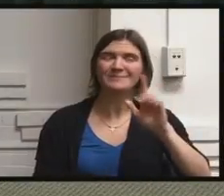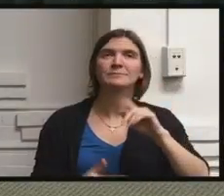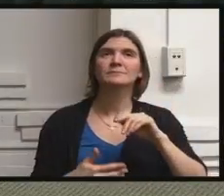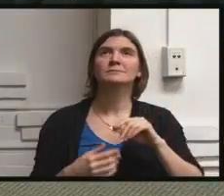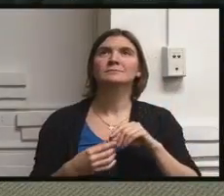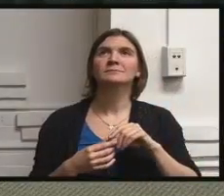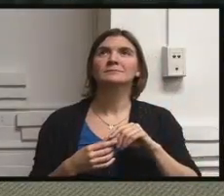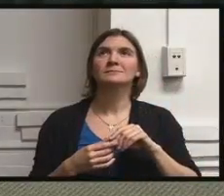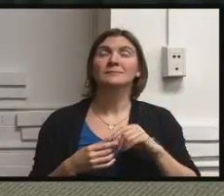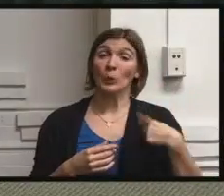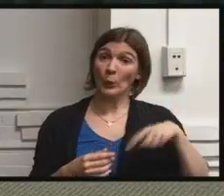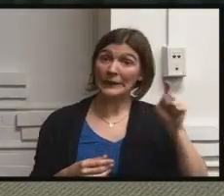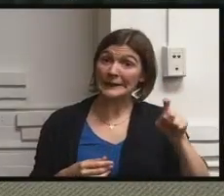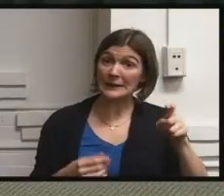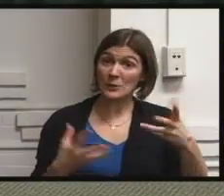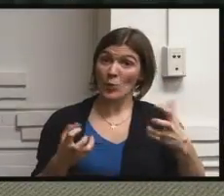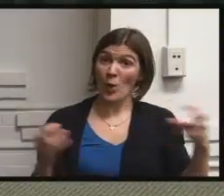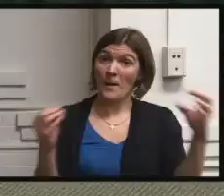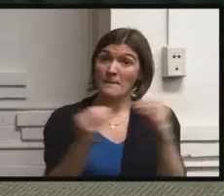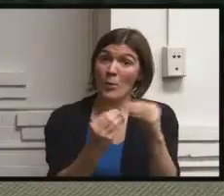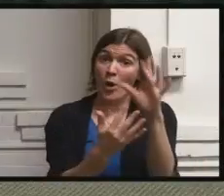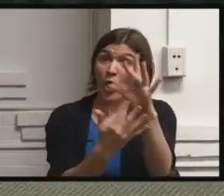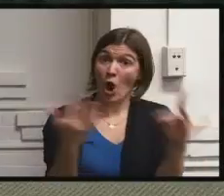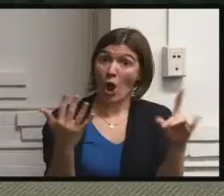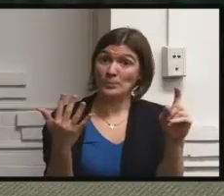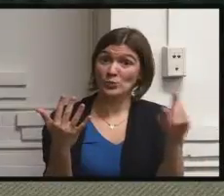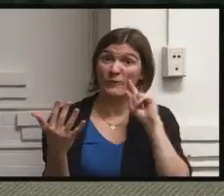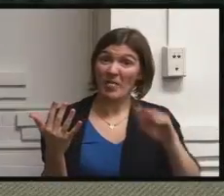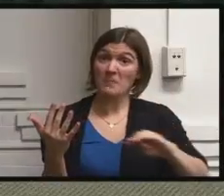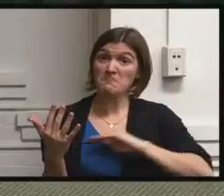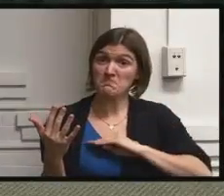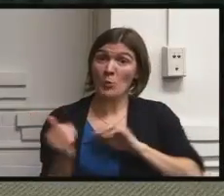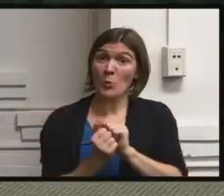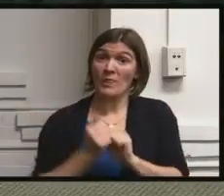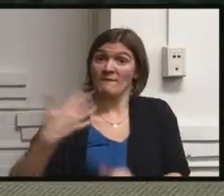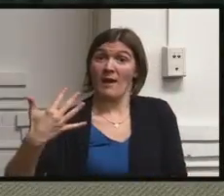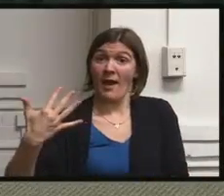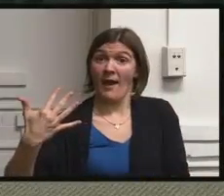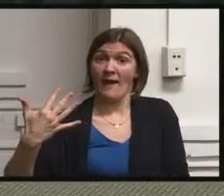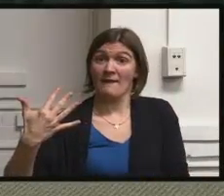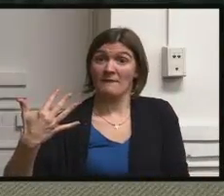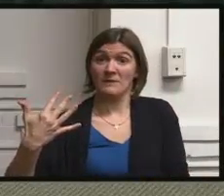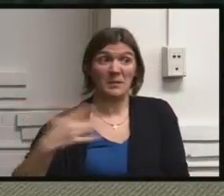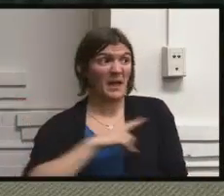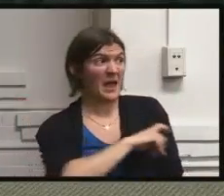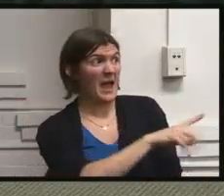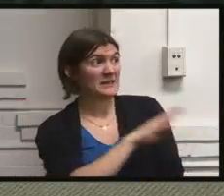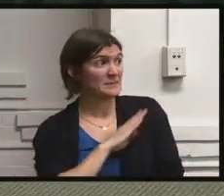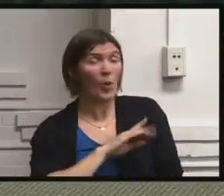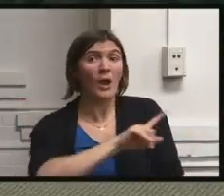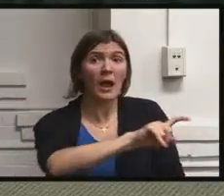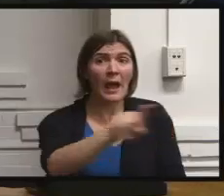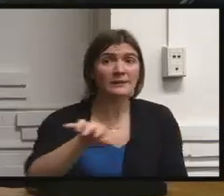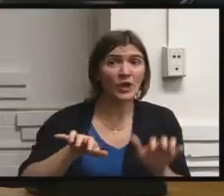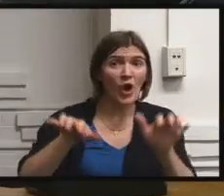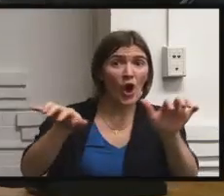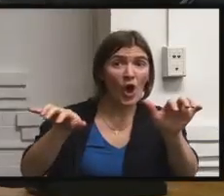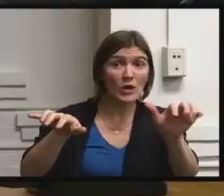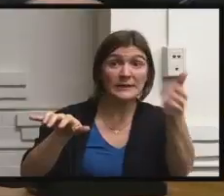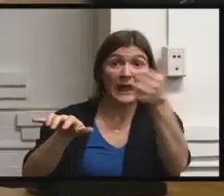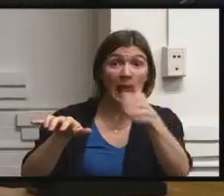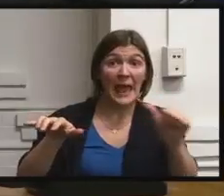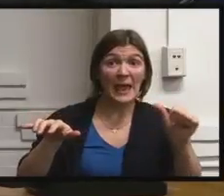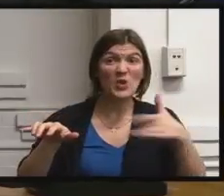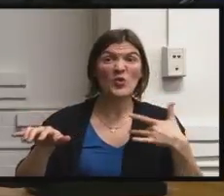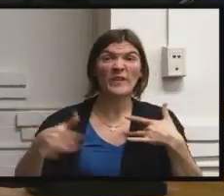does the select board want or need any additional alternatives? So that was really a question for the board, but I'll ask again. Are